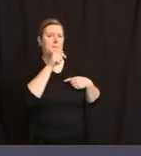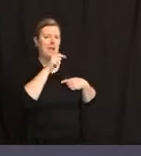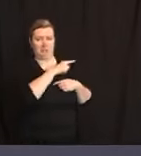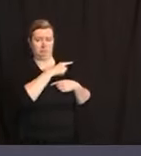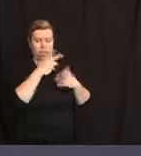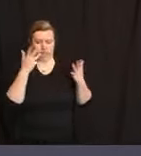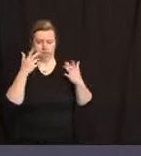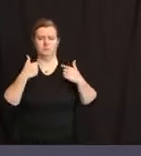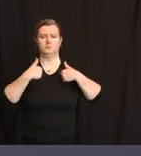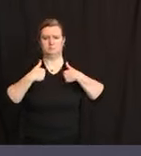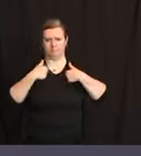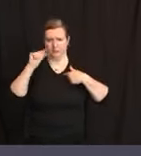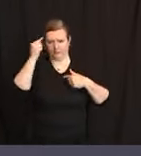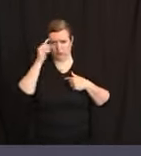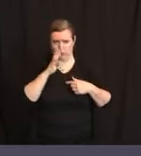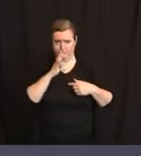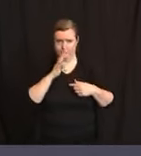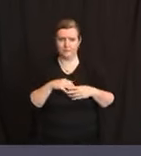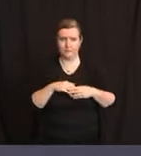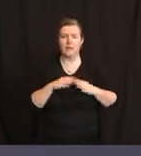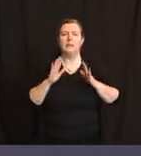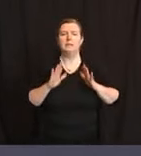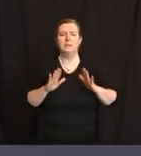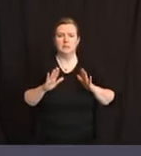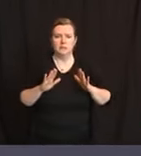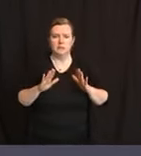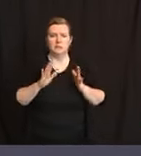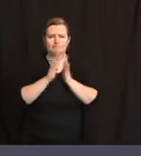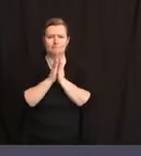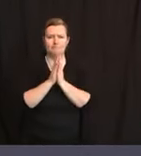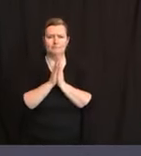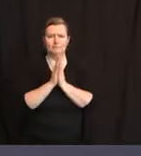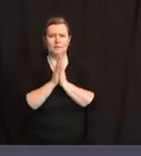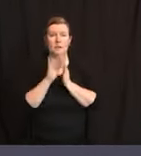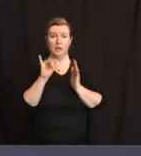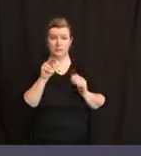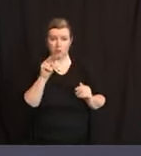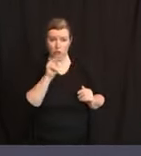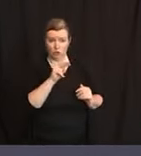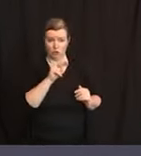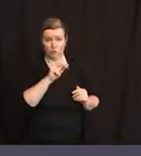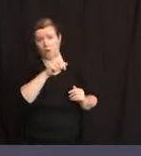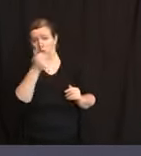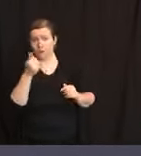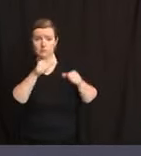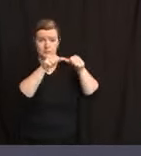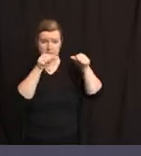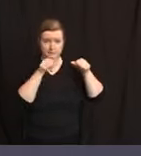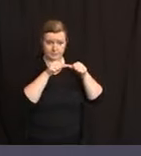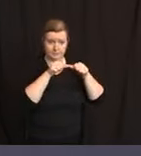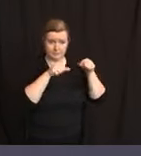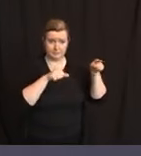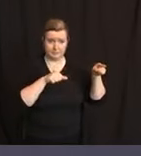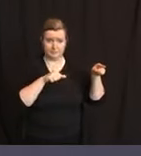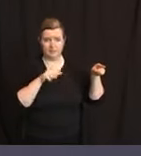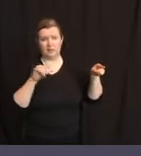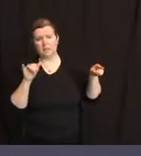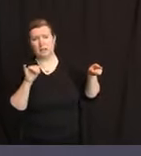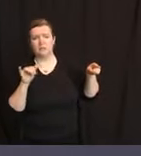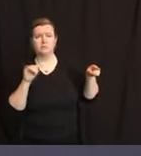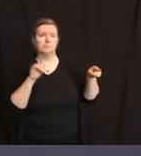Listen, if you go back to the, first of all, if you look at other places that have done, who were ahead of us in